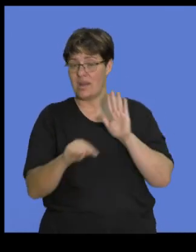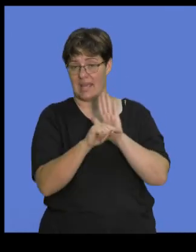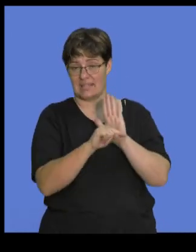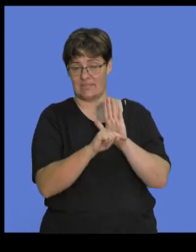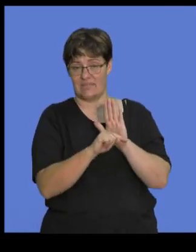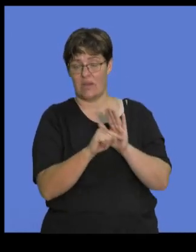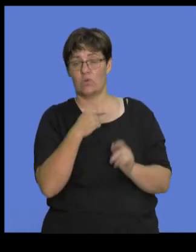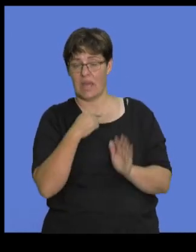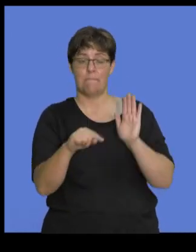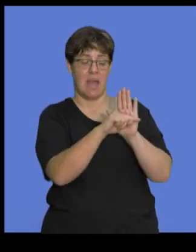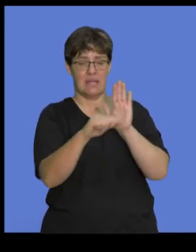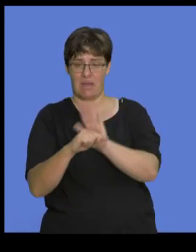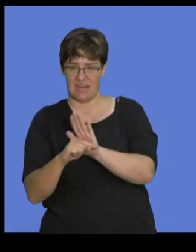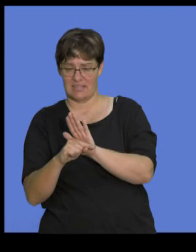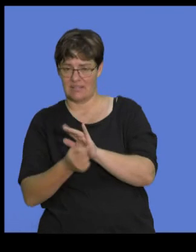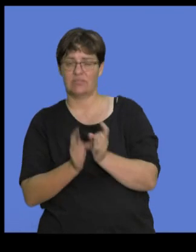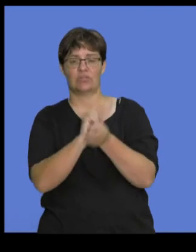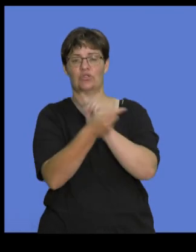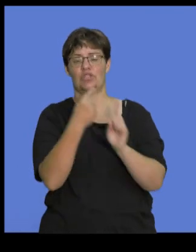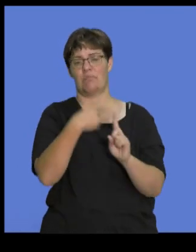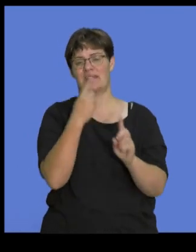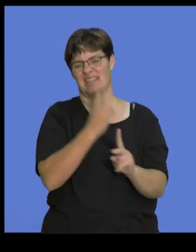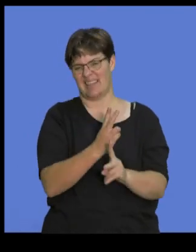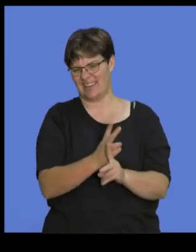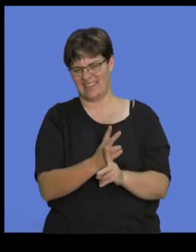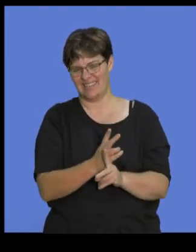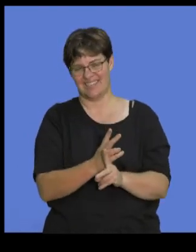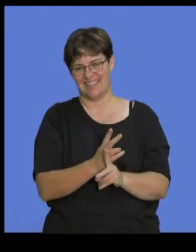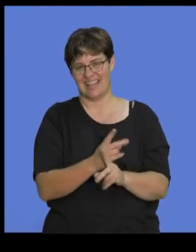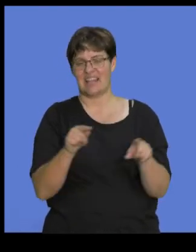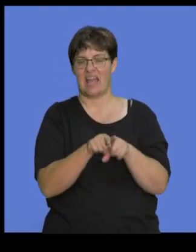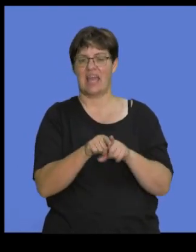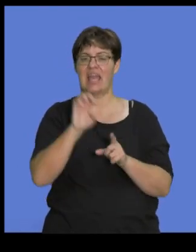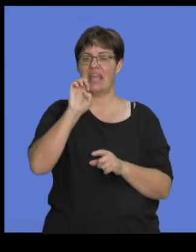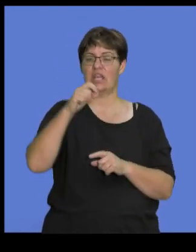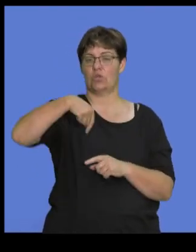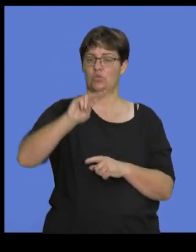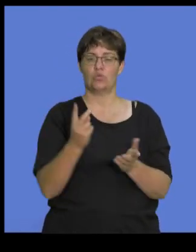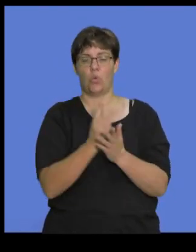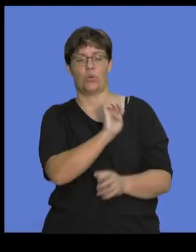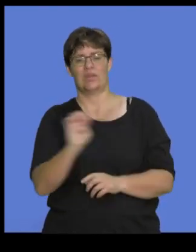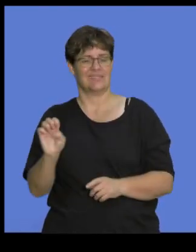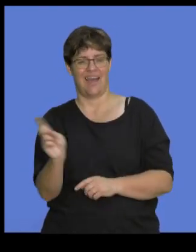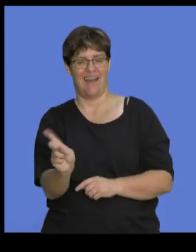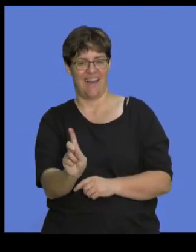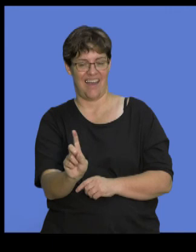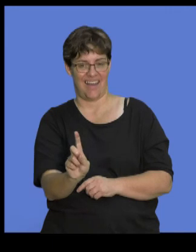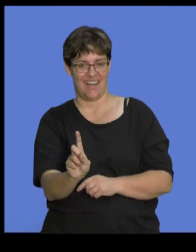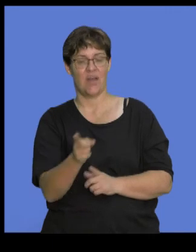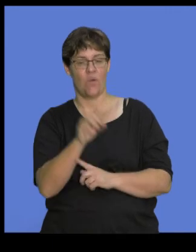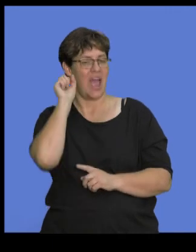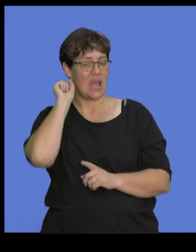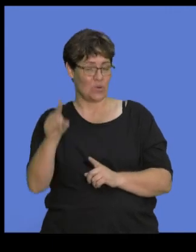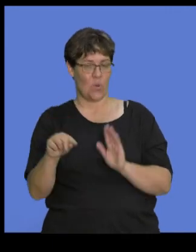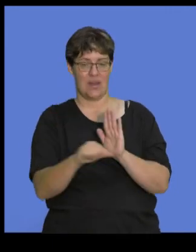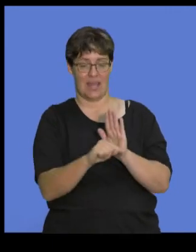ignore the negative, because if we say minus, minus is going to be plus, and it would be as if E due to Q2 is also eastwards. So